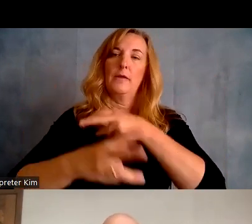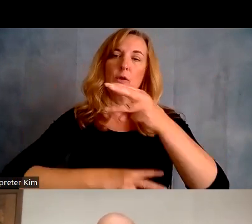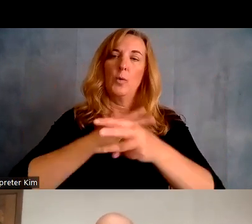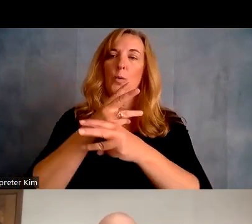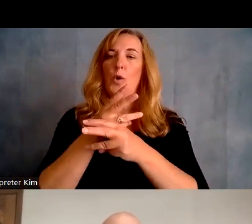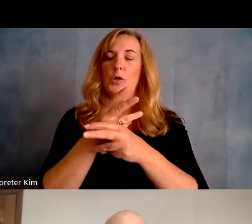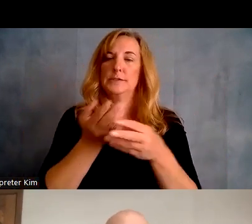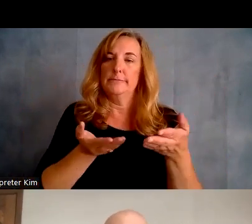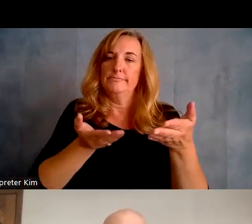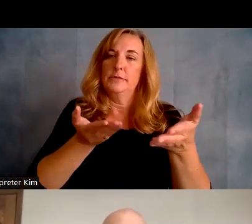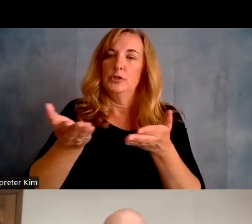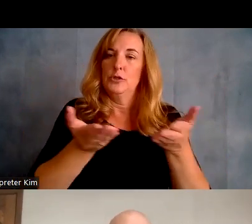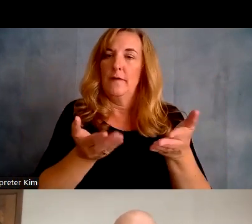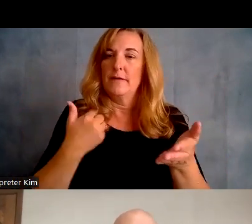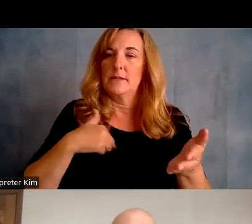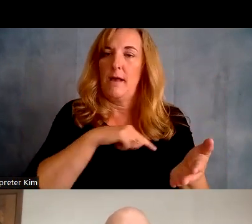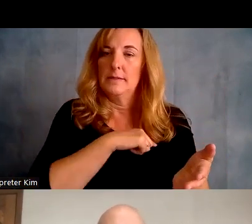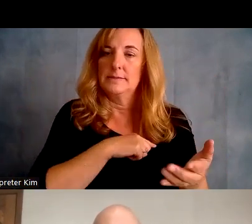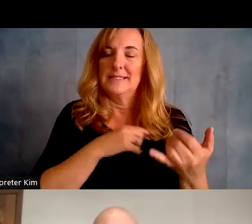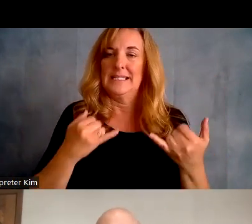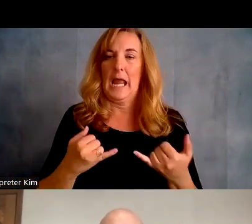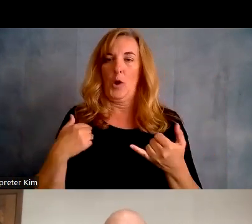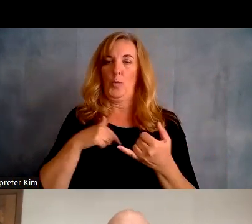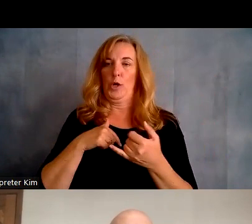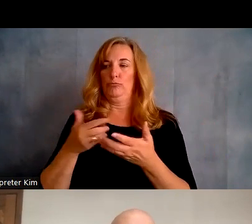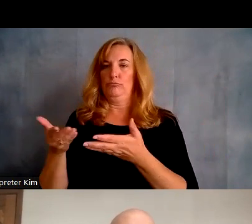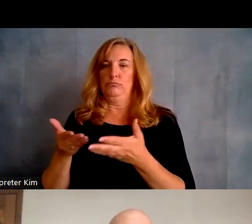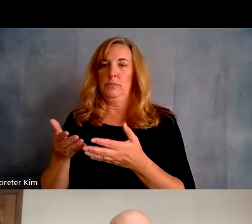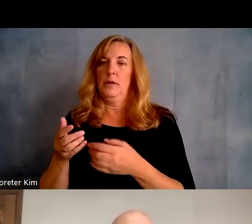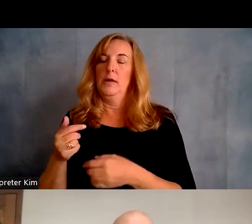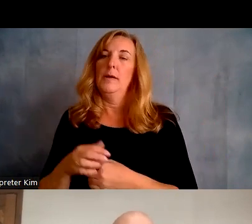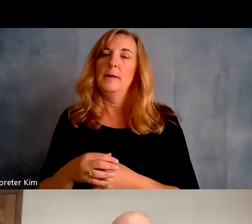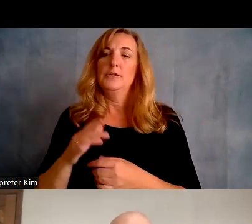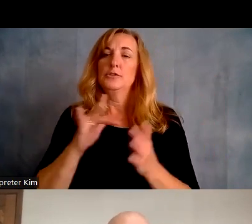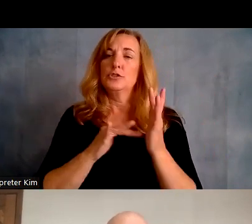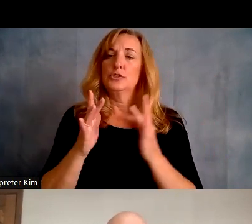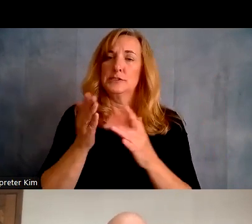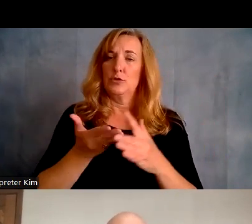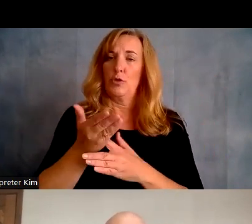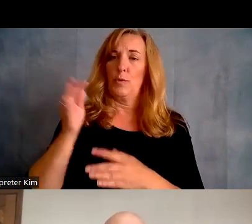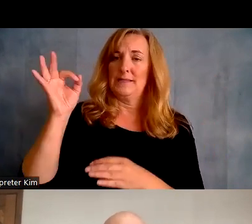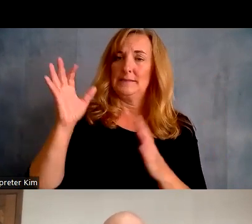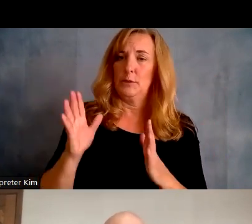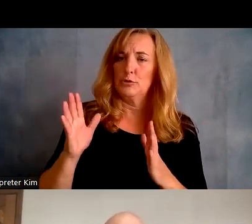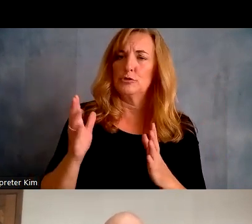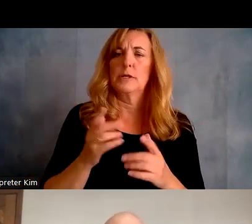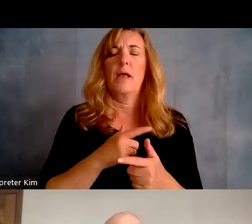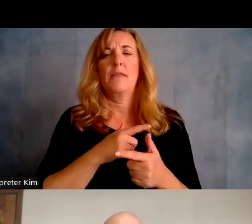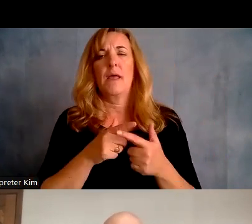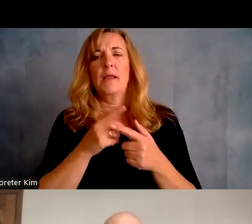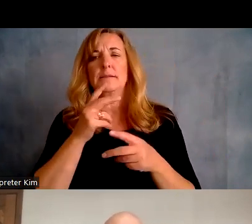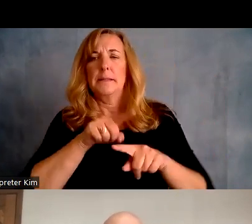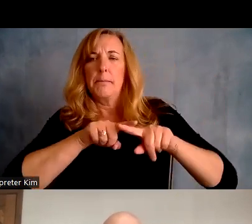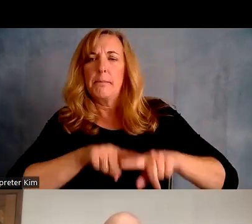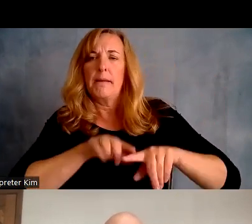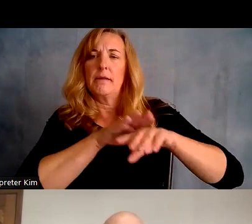us is now being hosted by us. Jesus, throughout his ministry, depended on the care